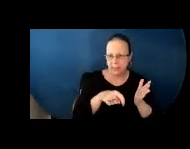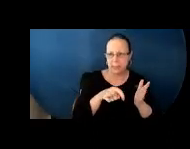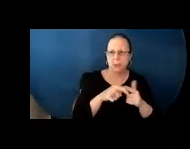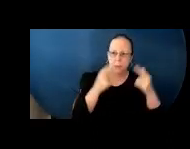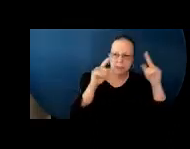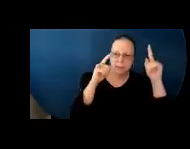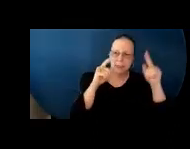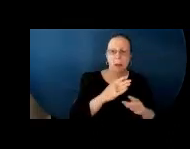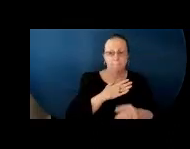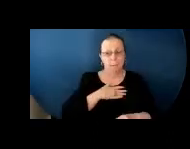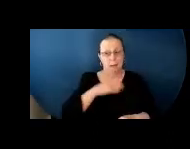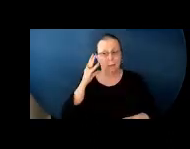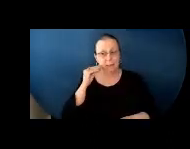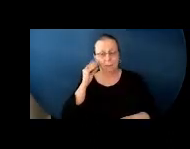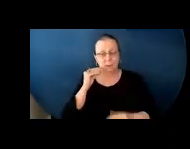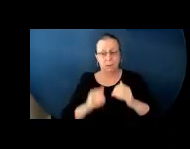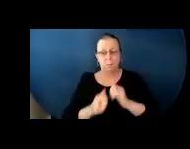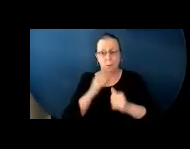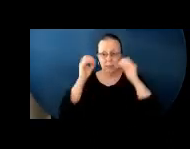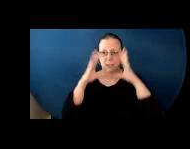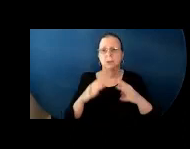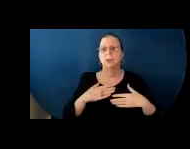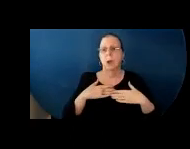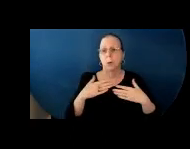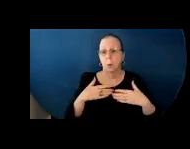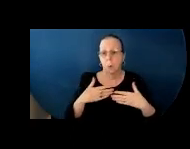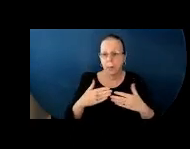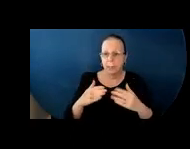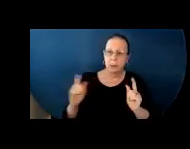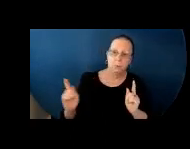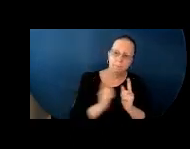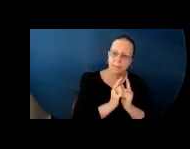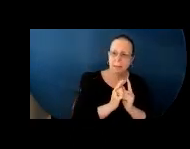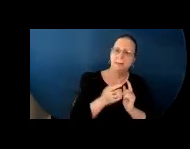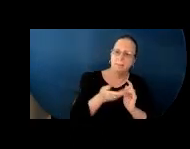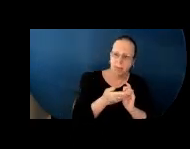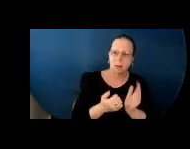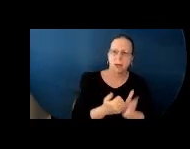most teachers are willing to meet them there and help them out. Next slide.